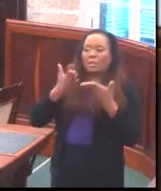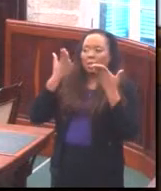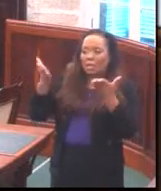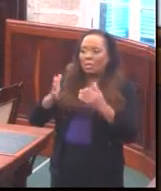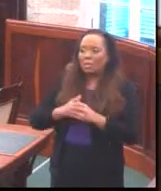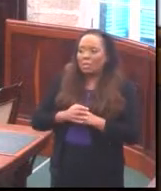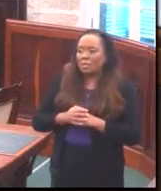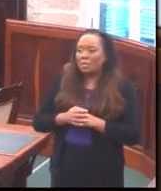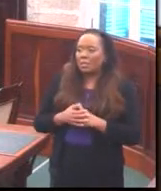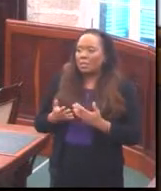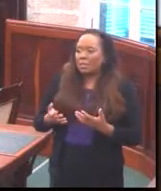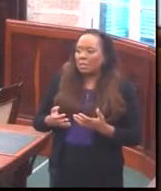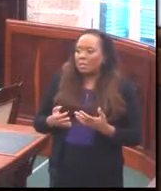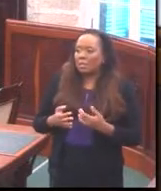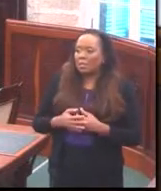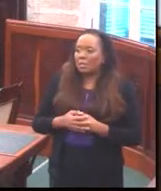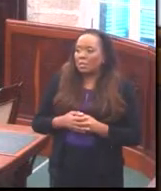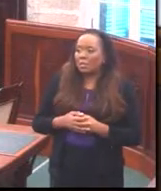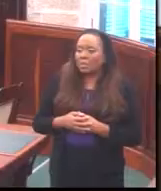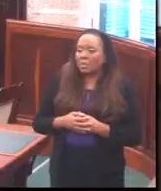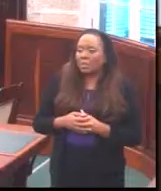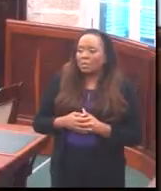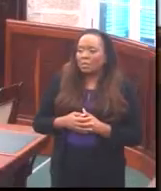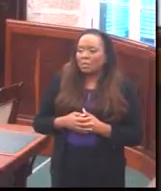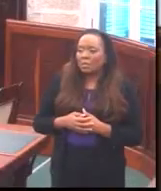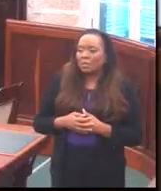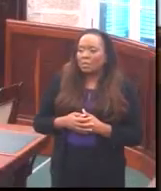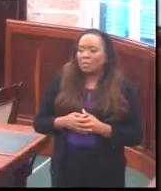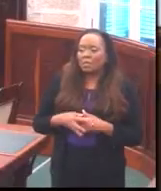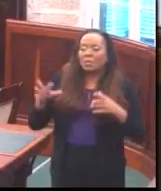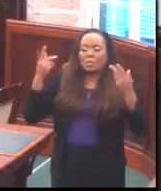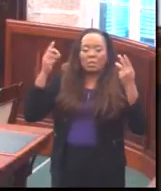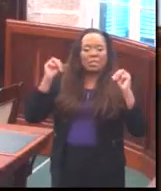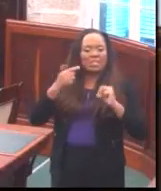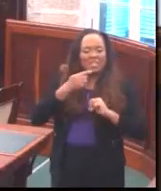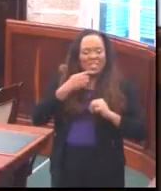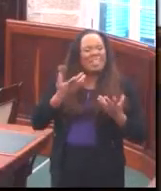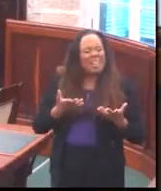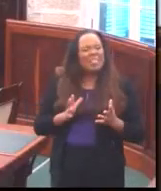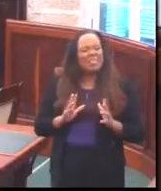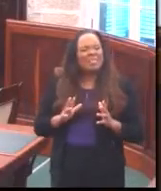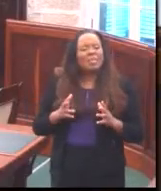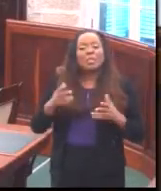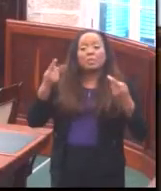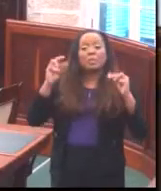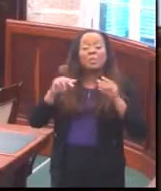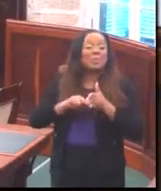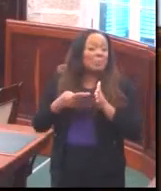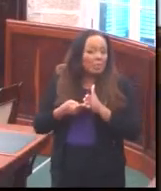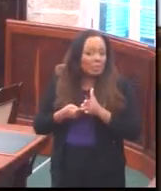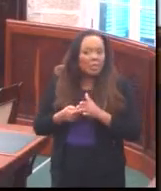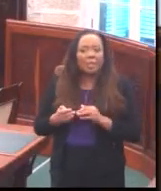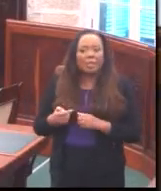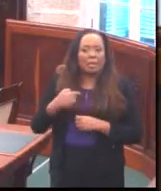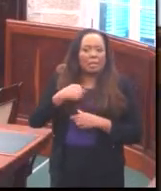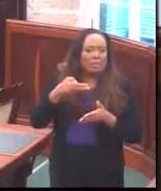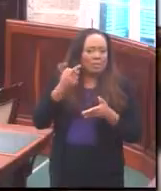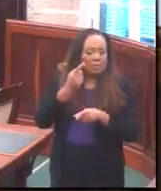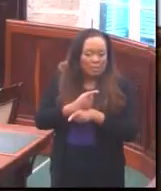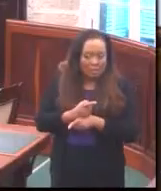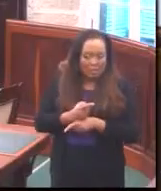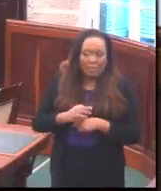other words, the Honourable Prime Minister was saying the Honourable Member for Christchurch South was right. But what is interesting is that the